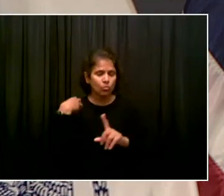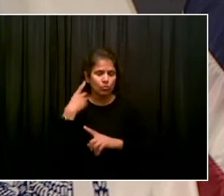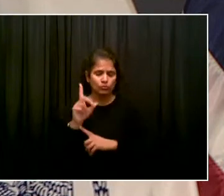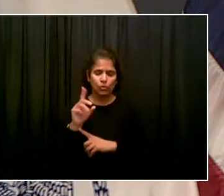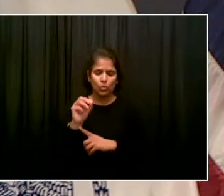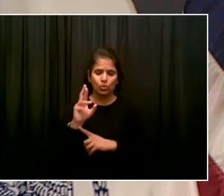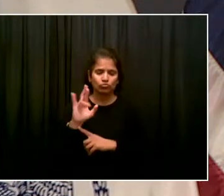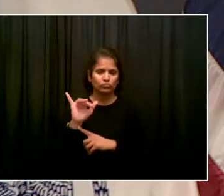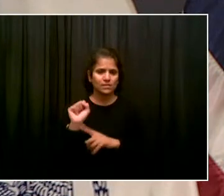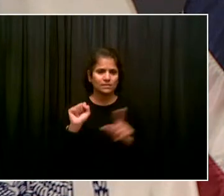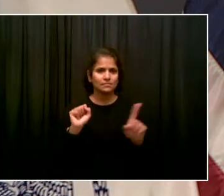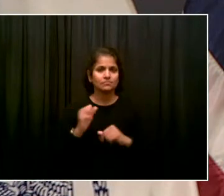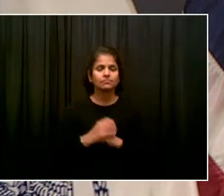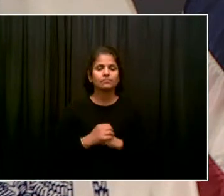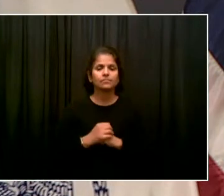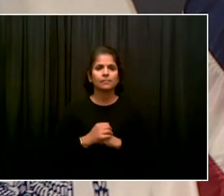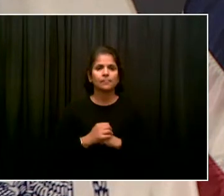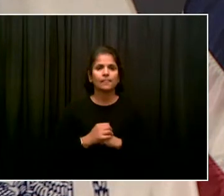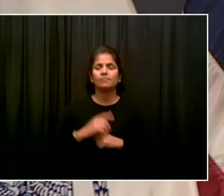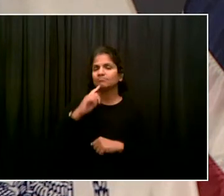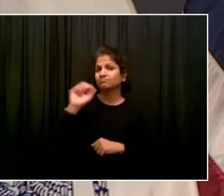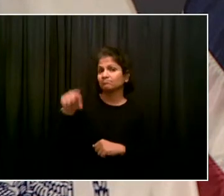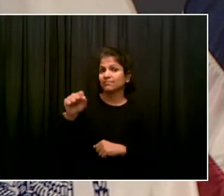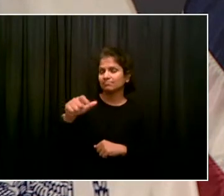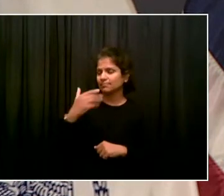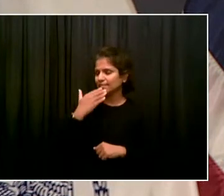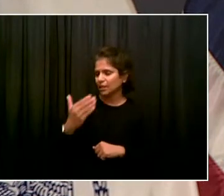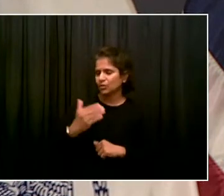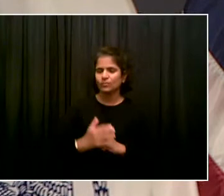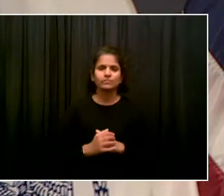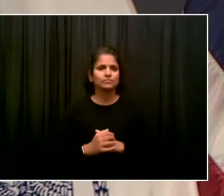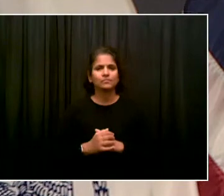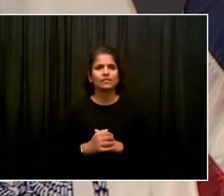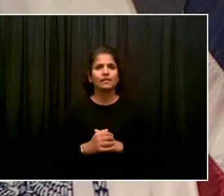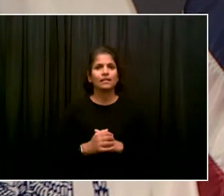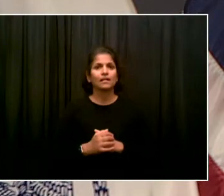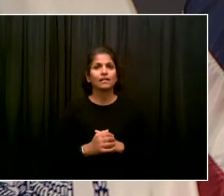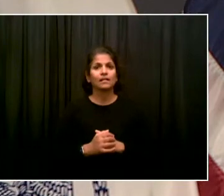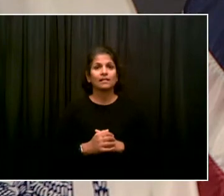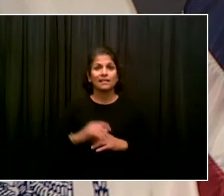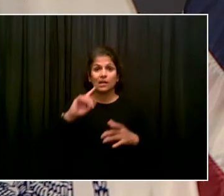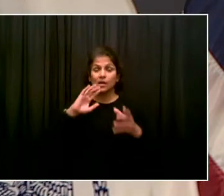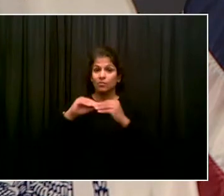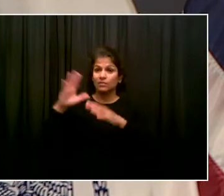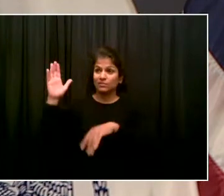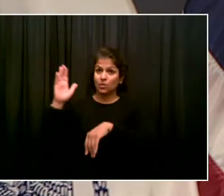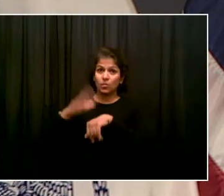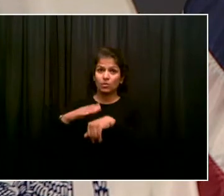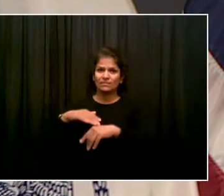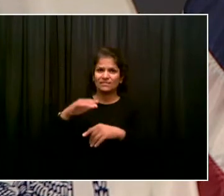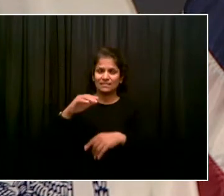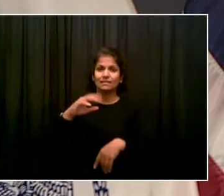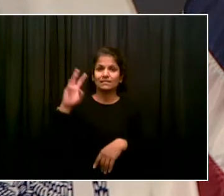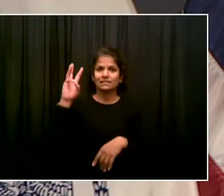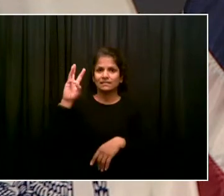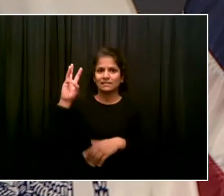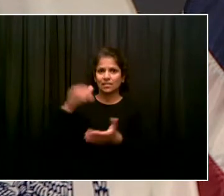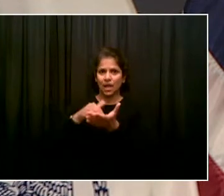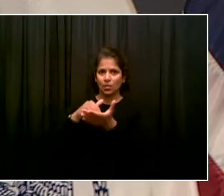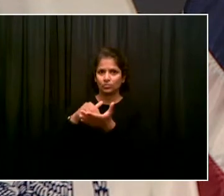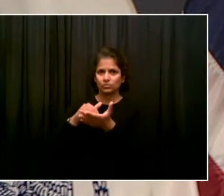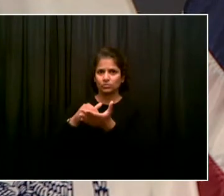Yes, sir. I believe we did about over 6,000 warnings and the 31,000 inspections. So